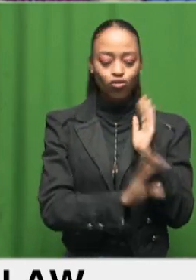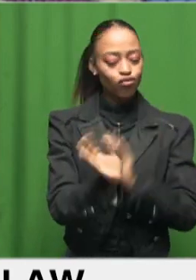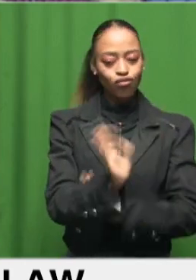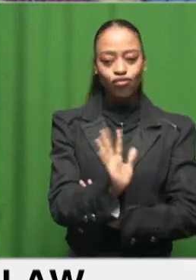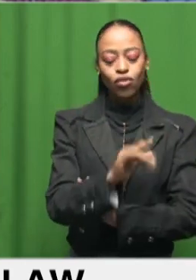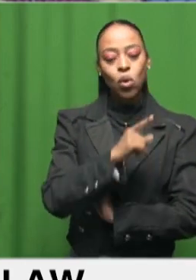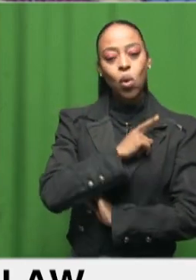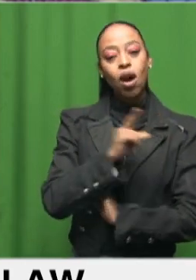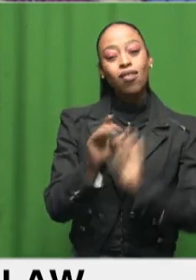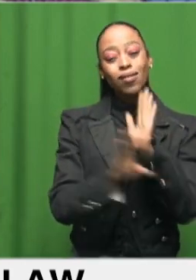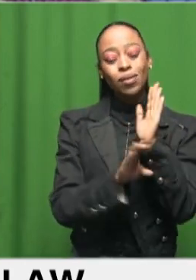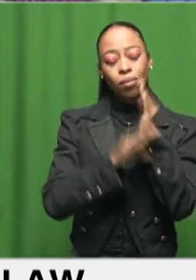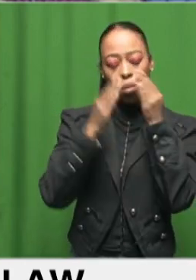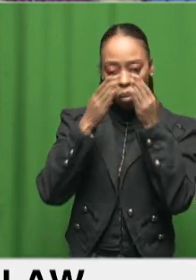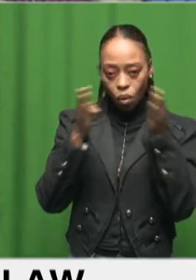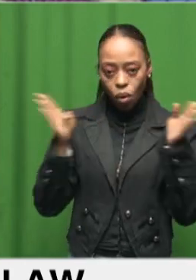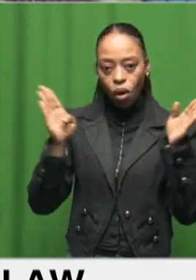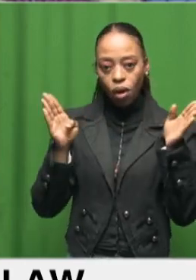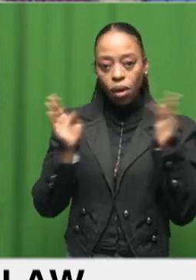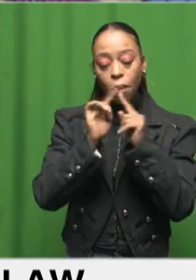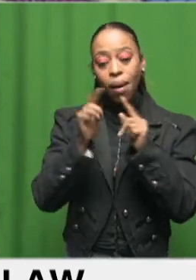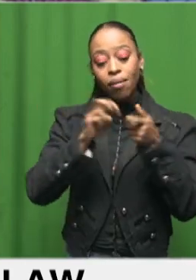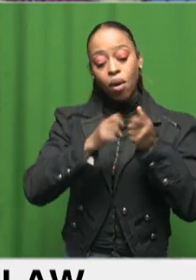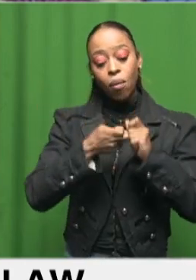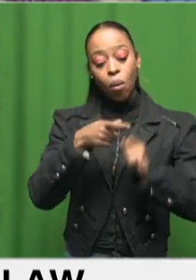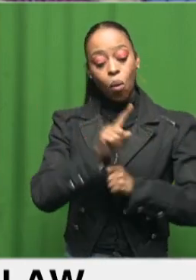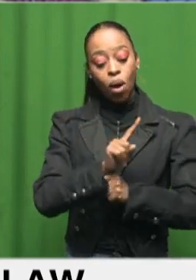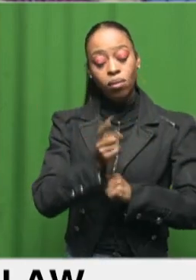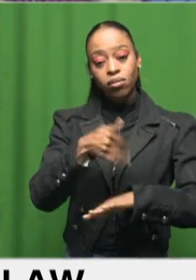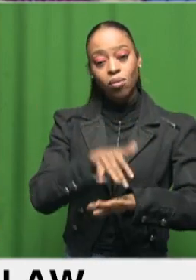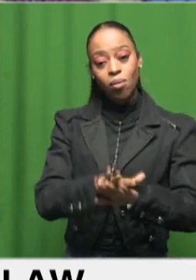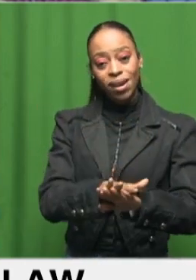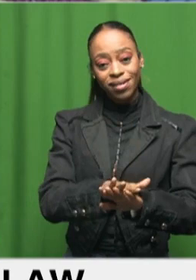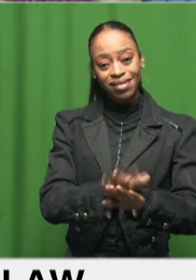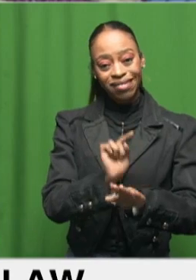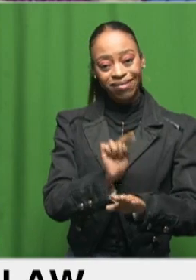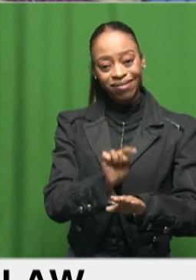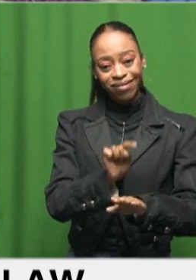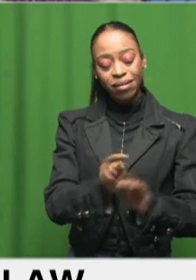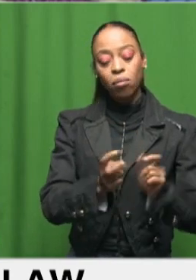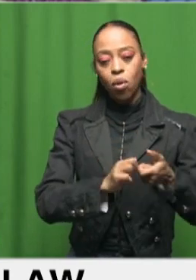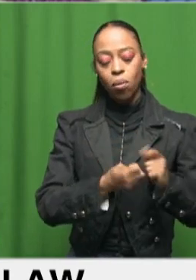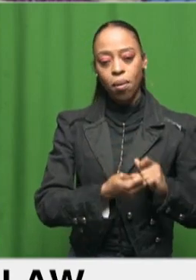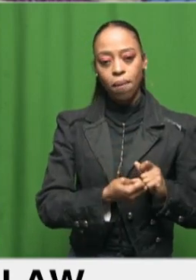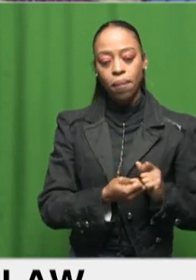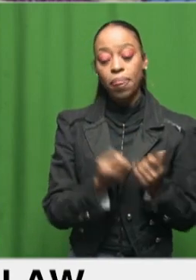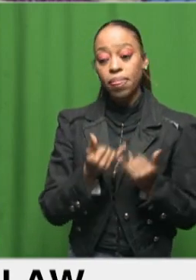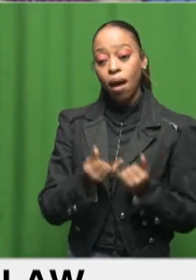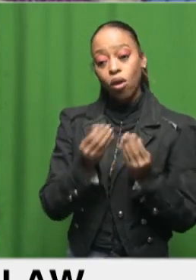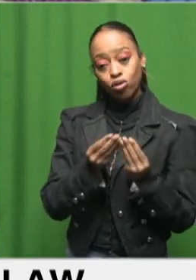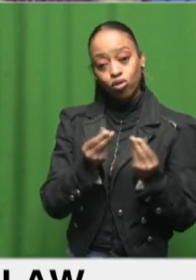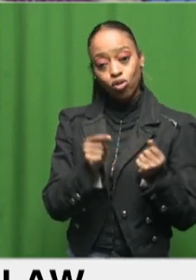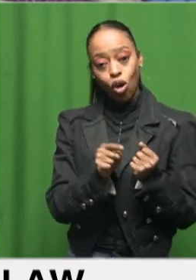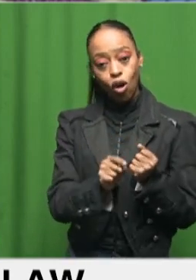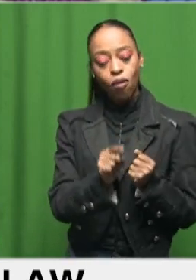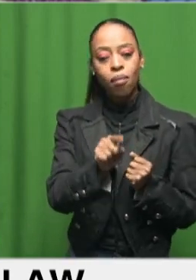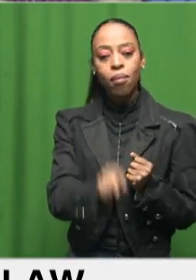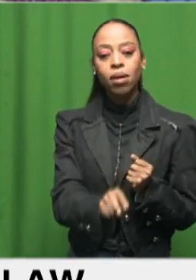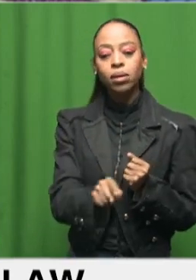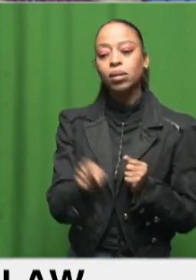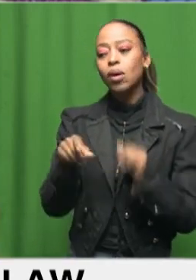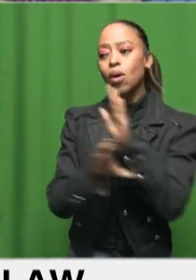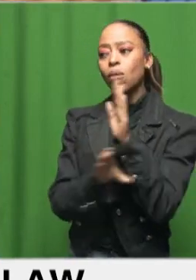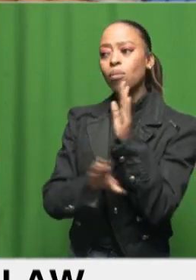the Constitution is a broad framework, but the problem is with the implementation. And that's what we need to deal with, because the Constitution won't